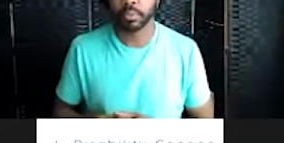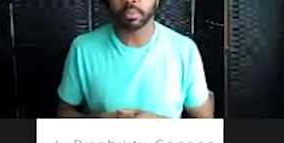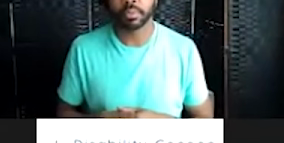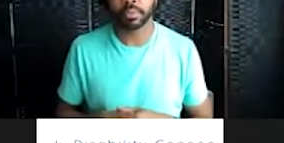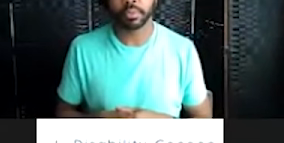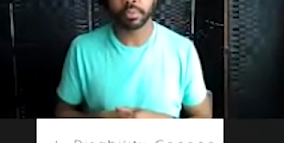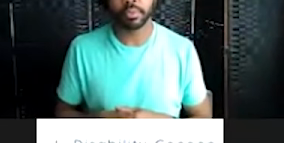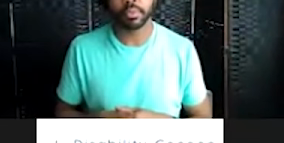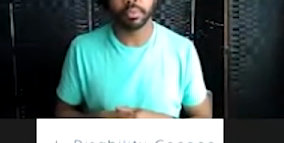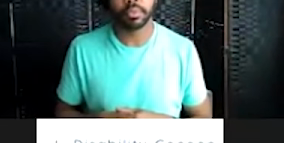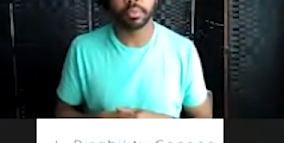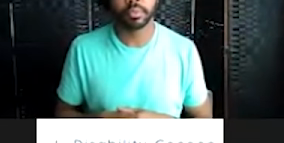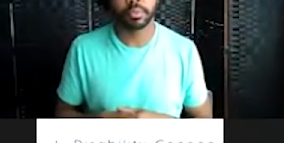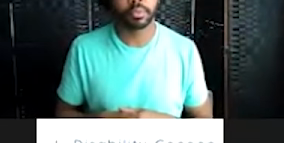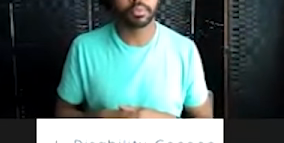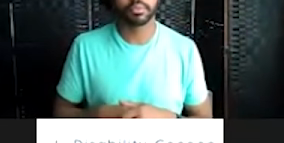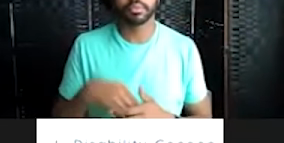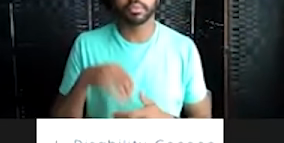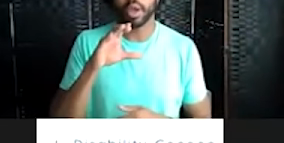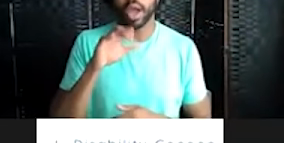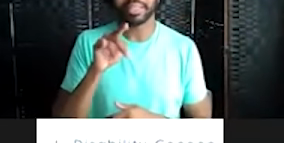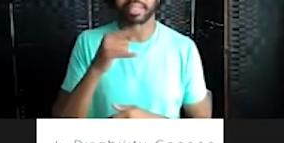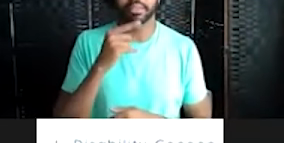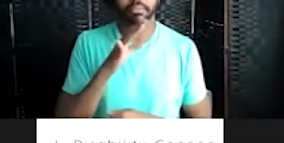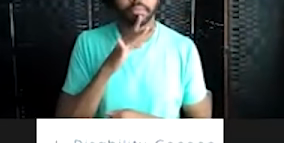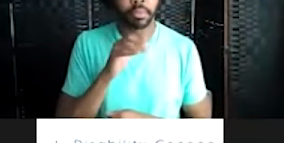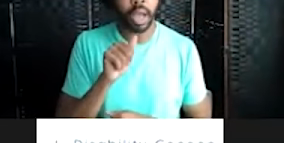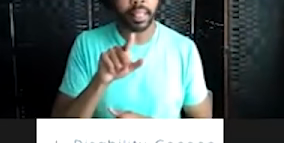So Alexa, turn off Connie's lamp.